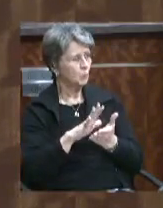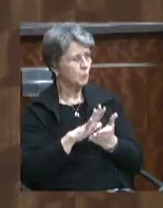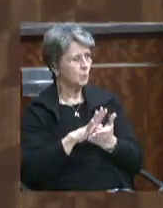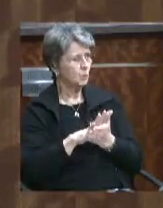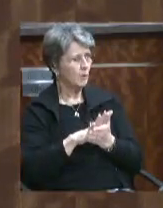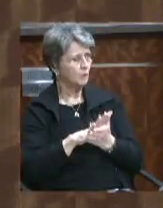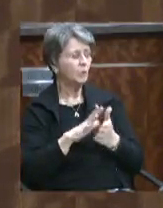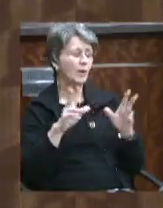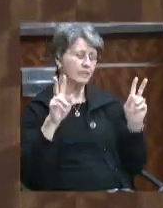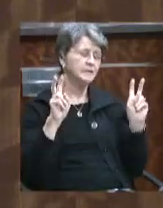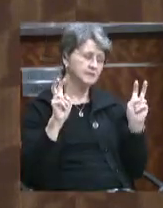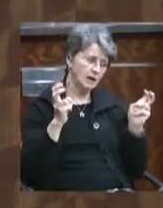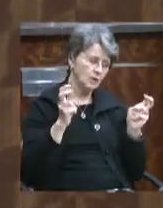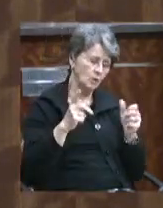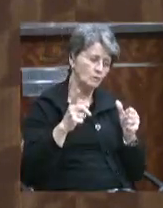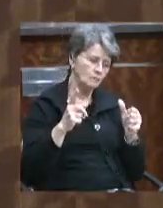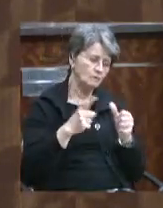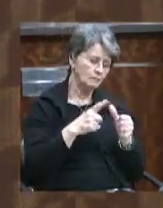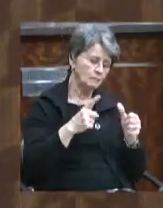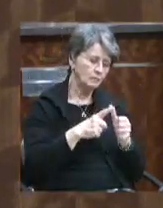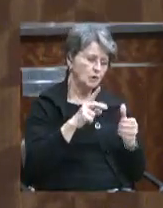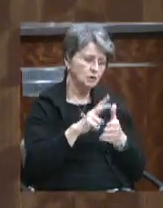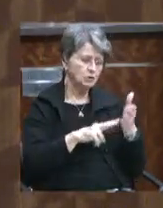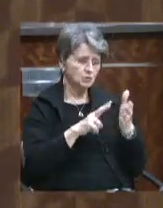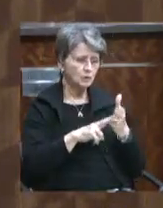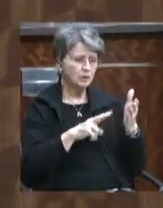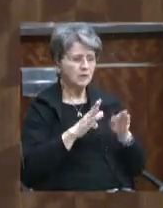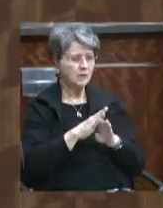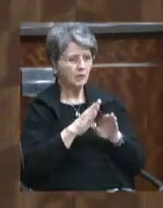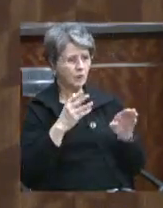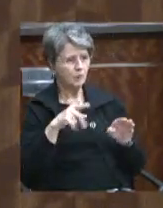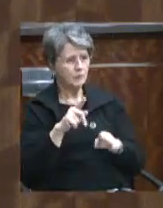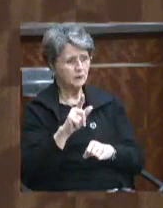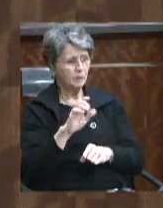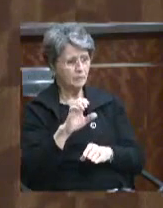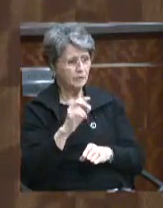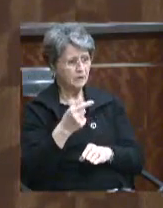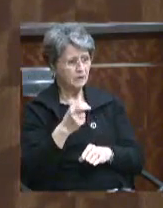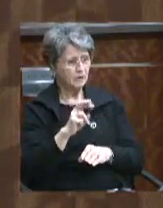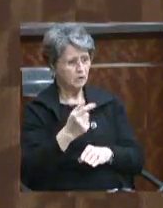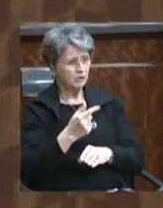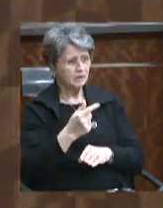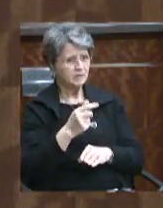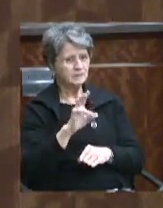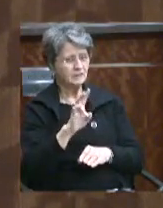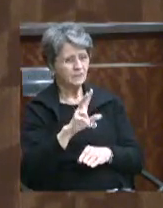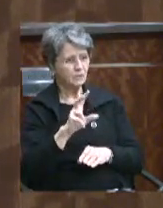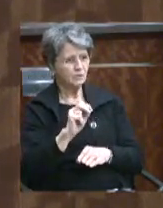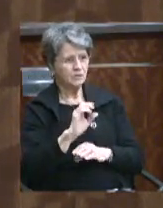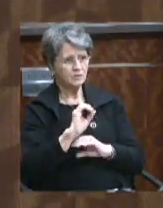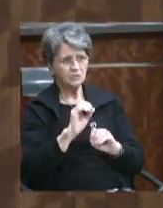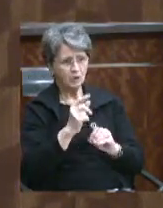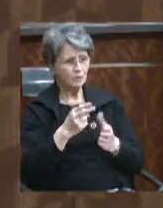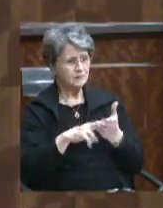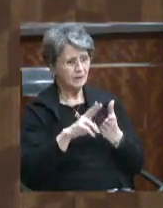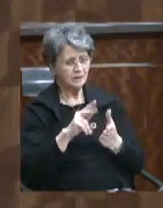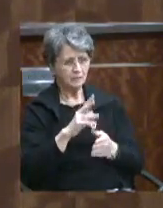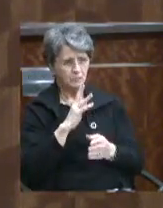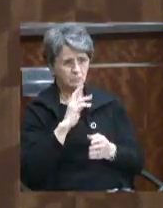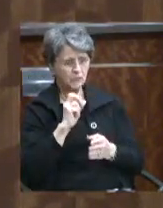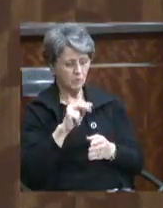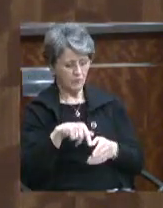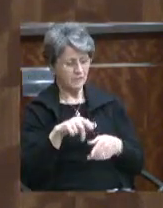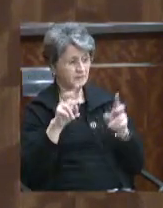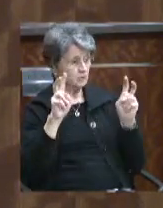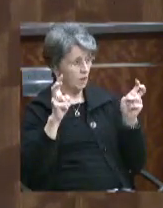Read the title into the record for the first reading. I'll open the public hearing at 7:30. I have no one signed up to speak on this agenda item.